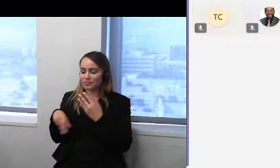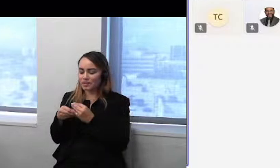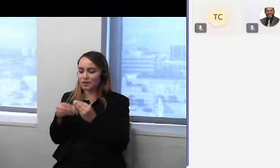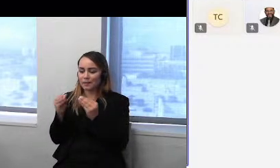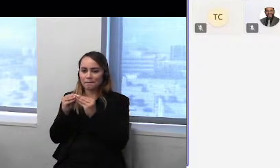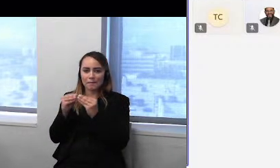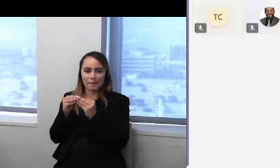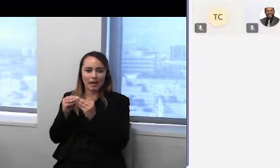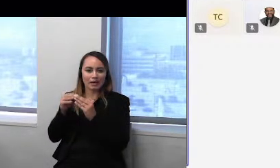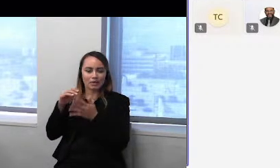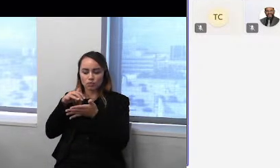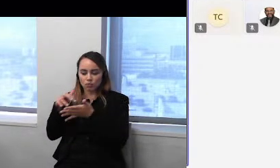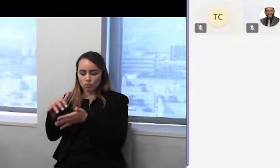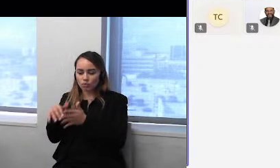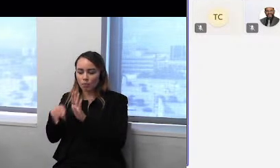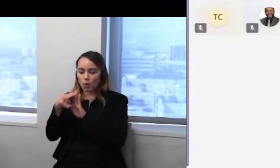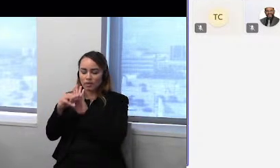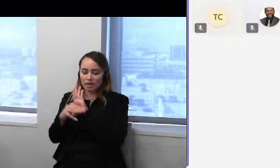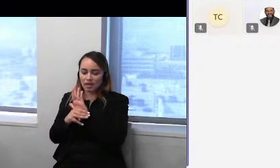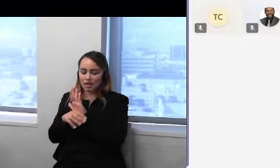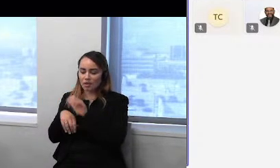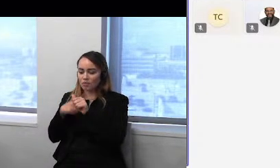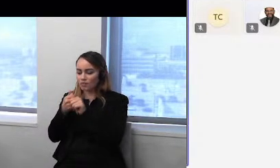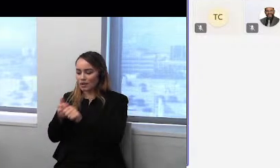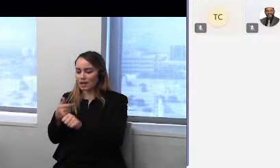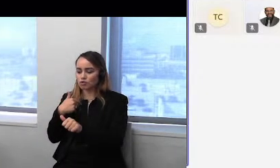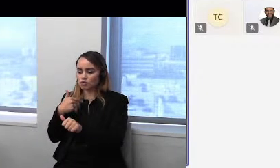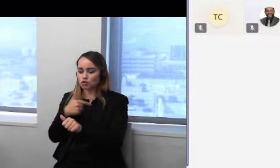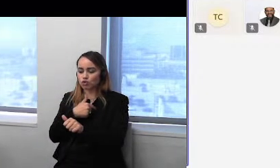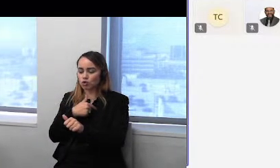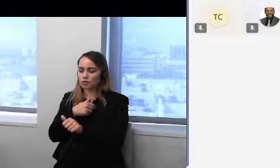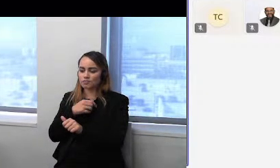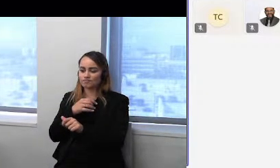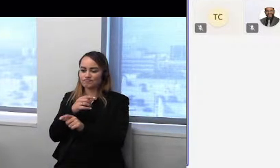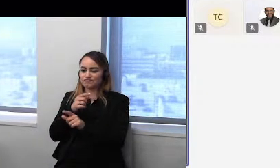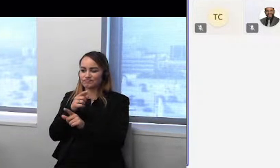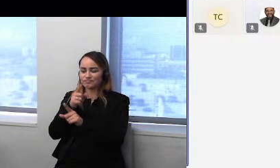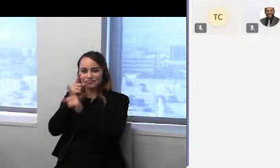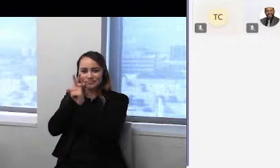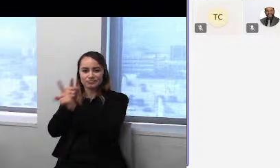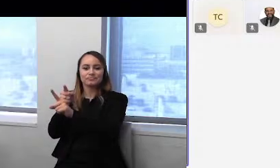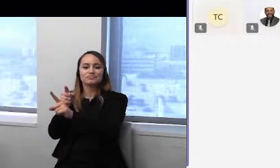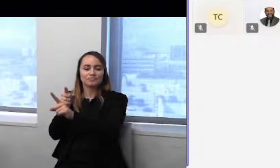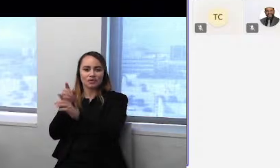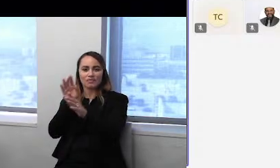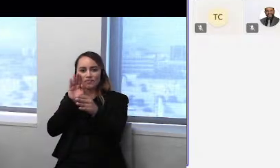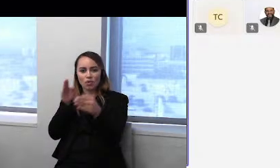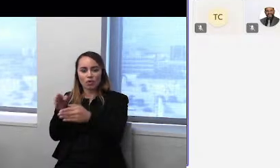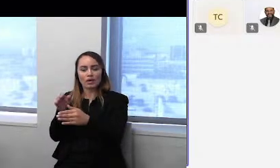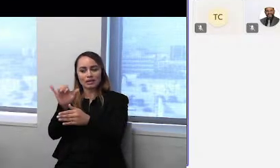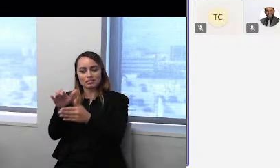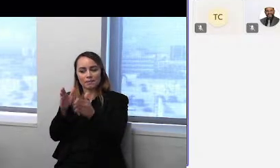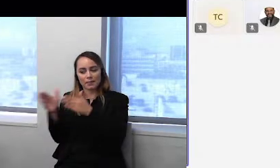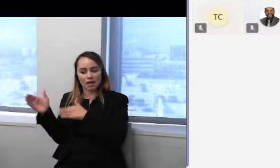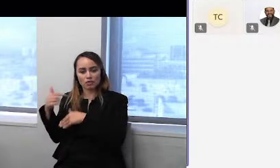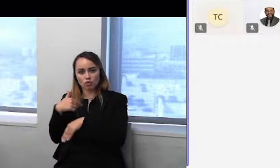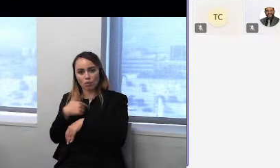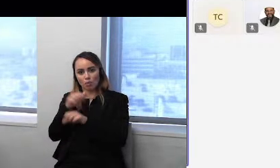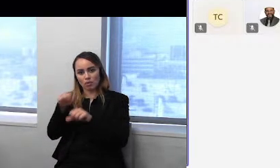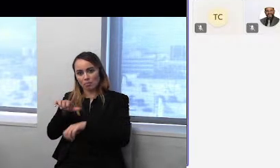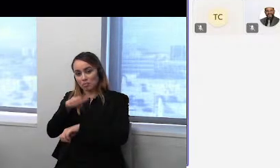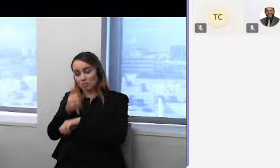continue having a target on how these long-term plans are established for the island and some of the